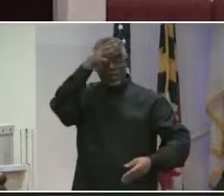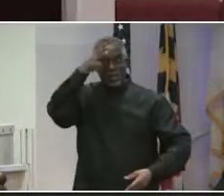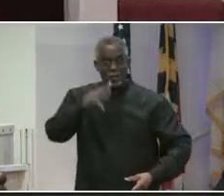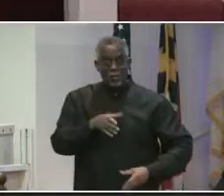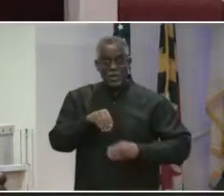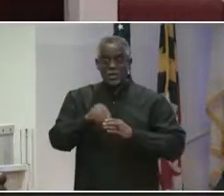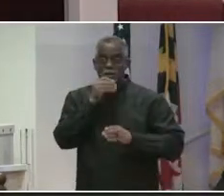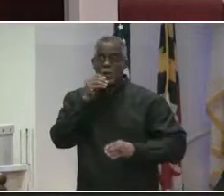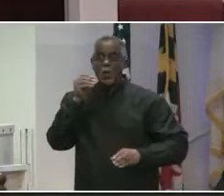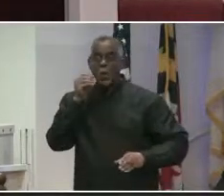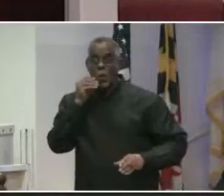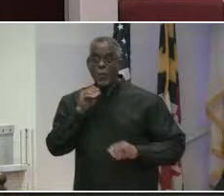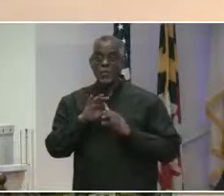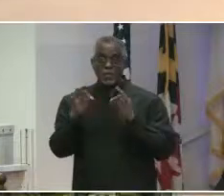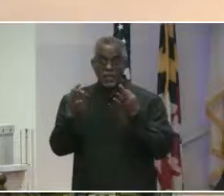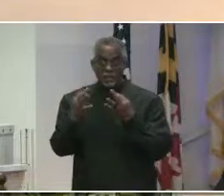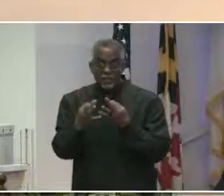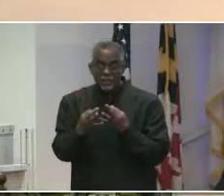Can I get a witness?